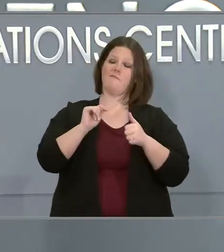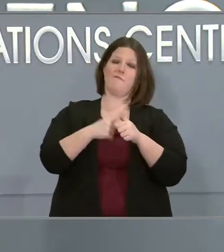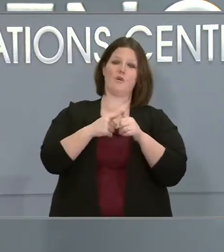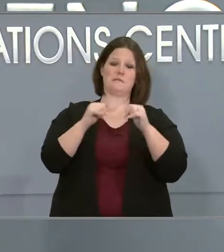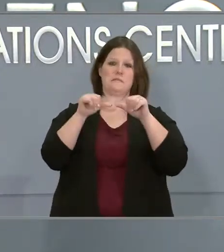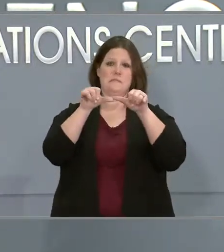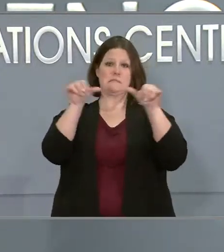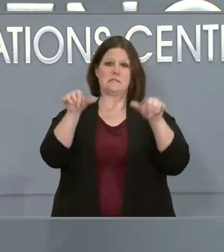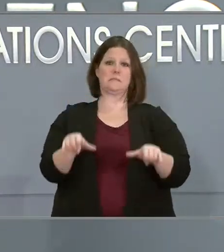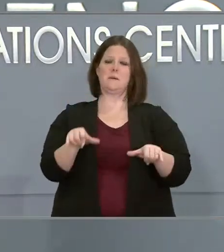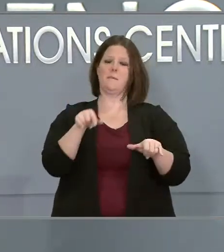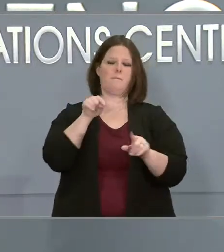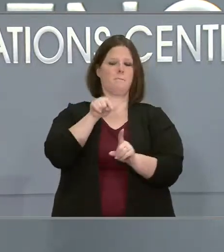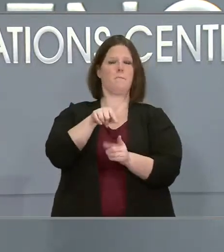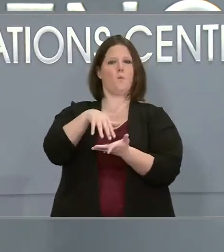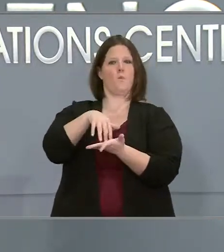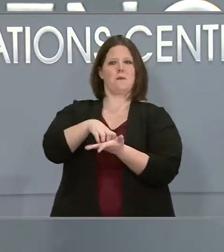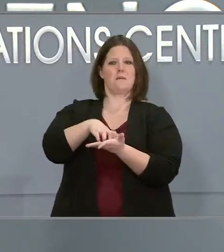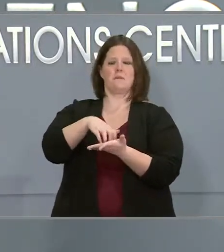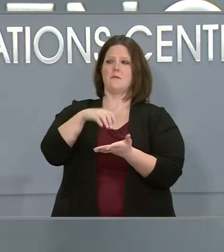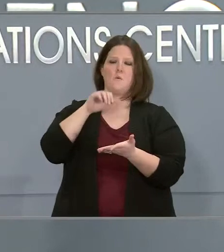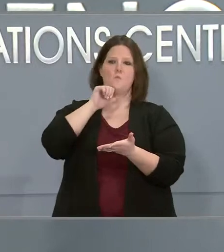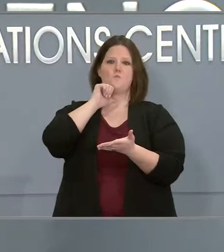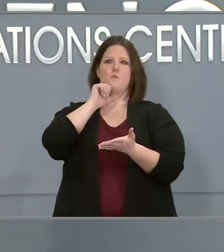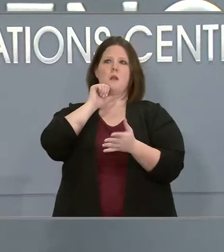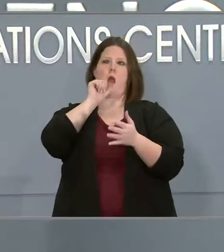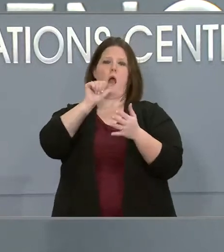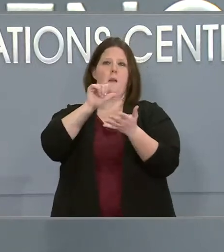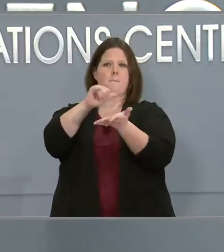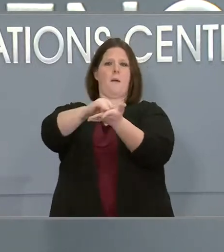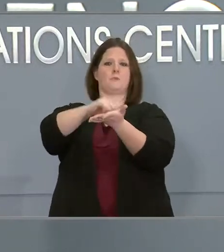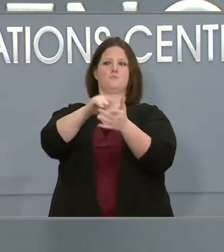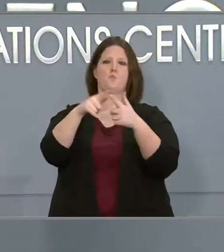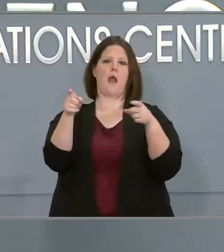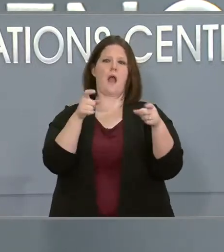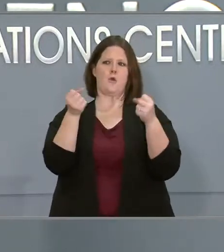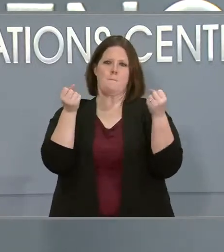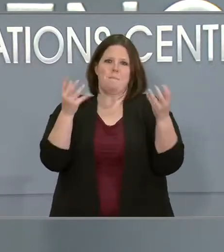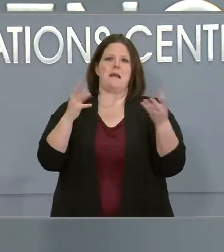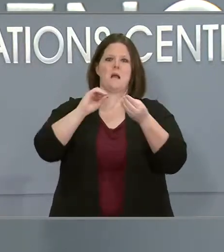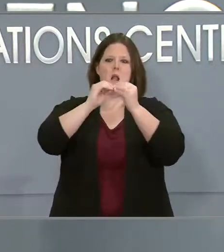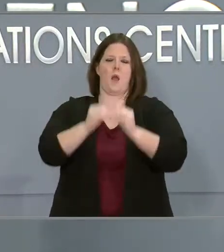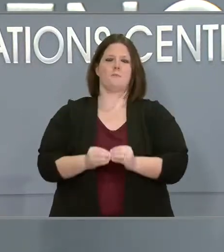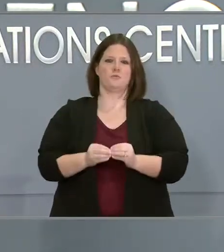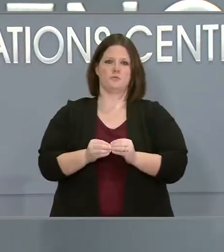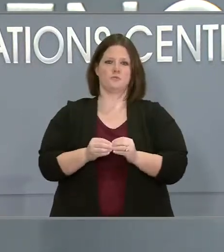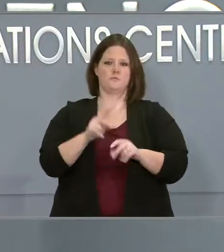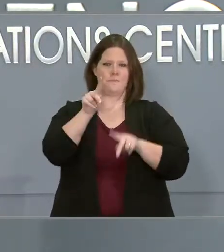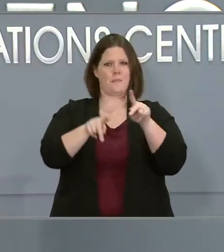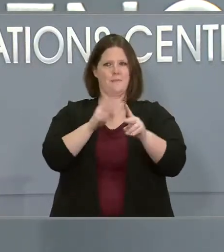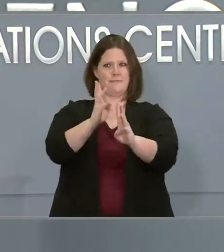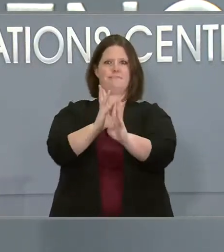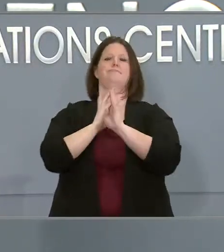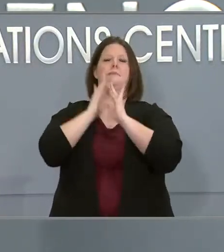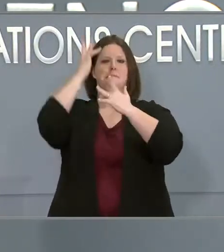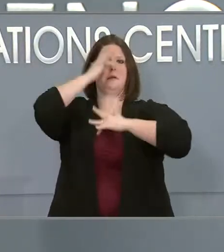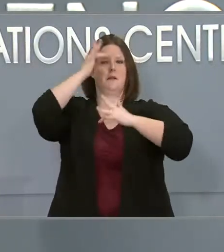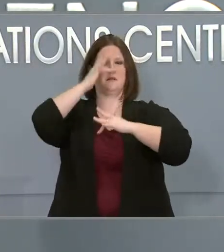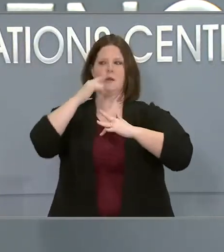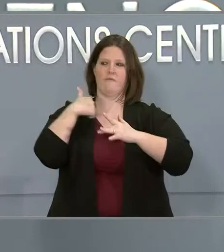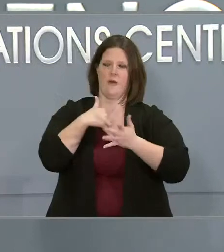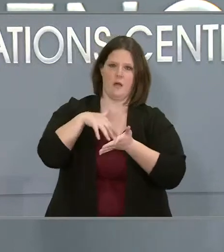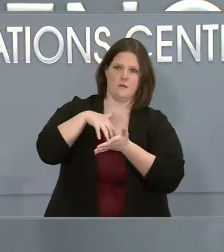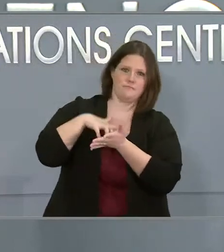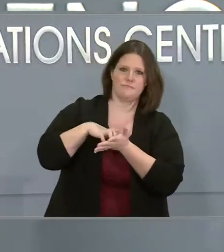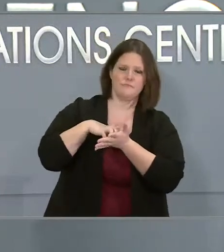for the kind of response and the scale of what we were dealing with. So there's a lot of preparatory work that I would have done. And I think as we come out